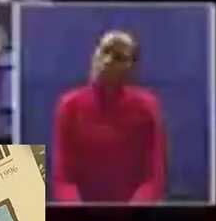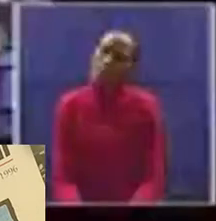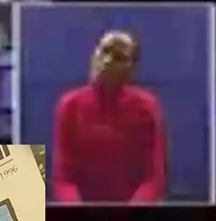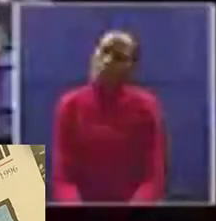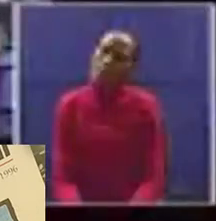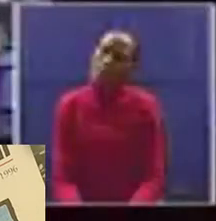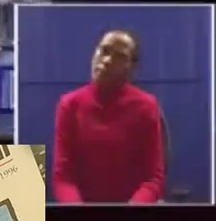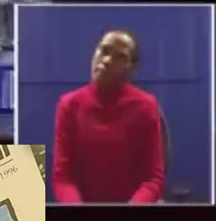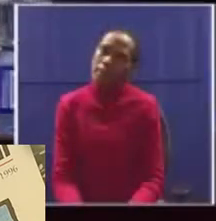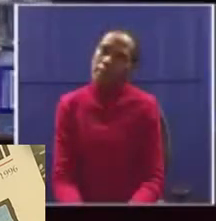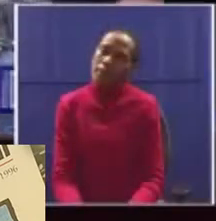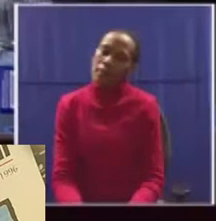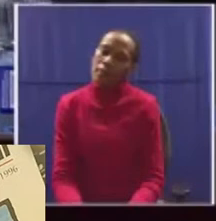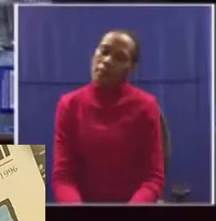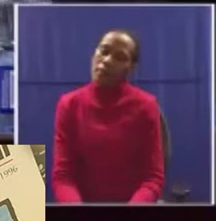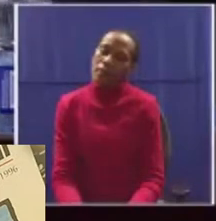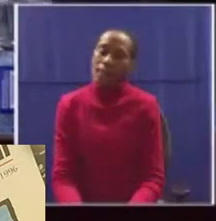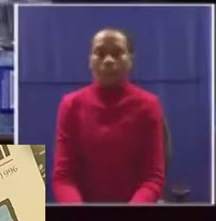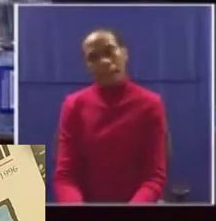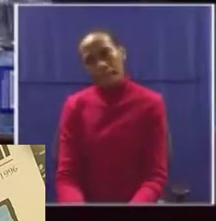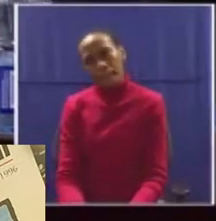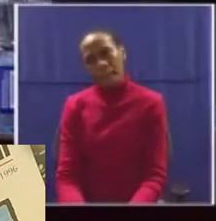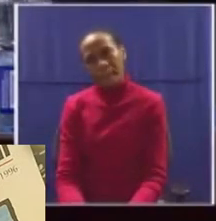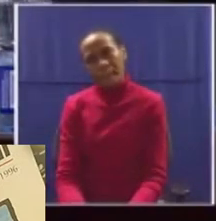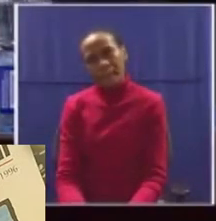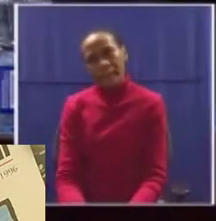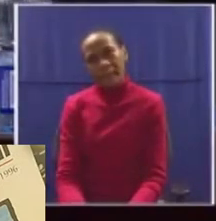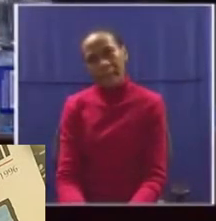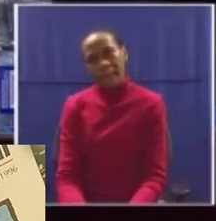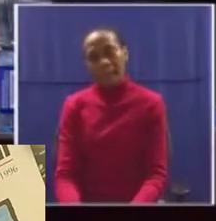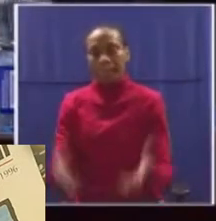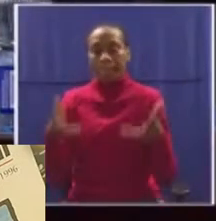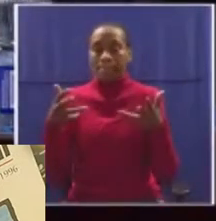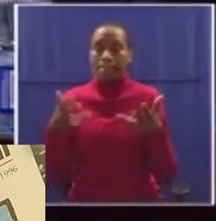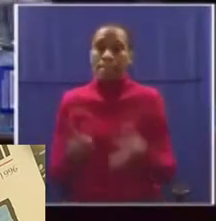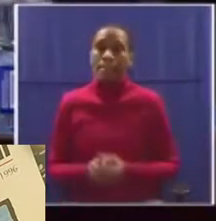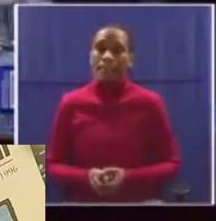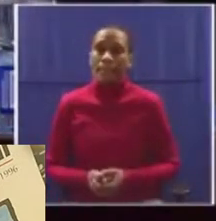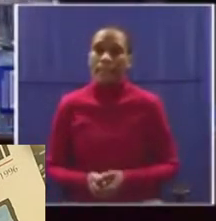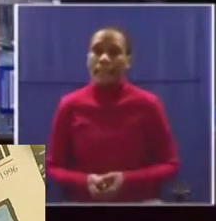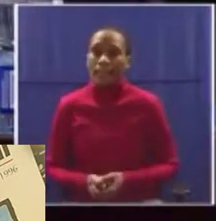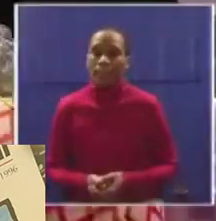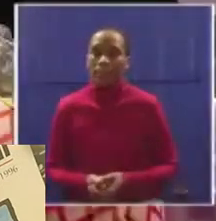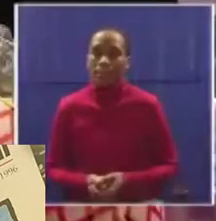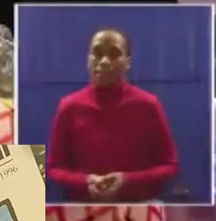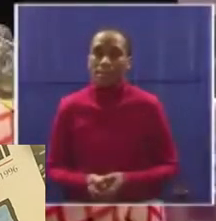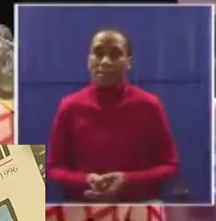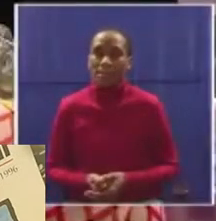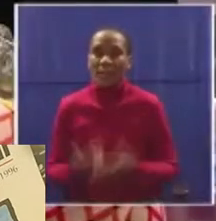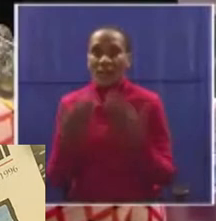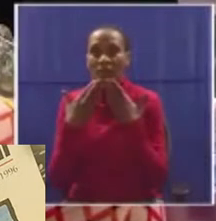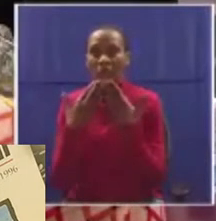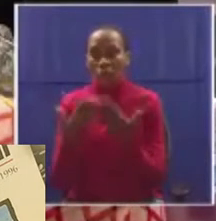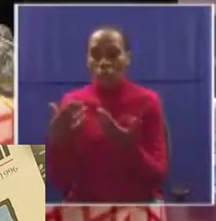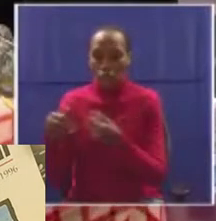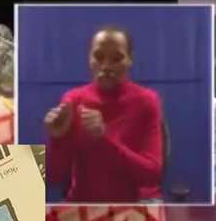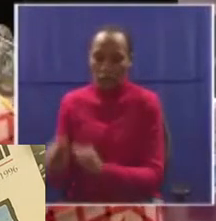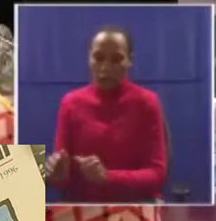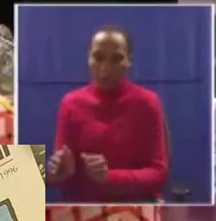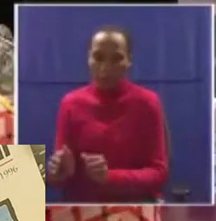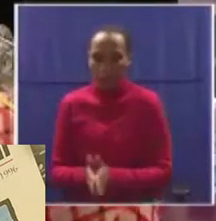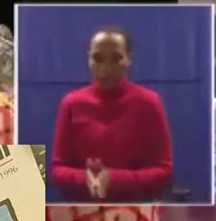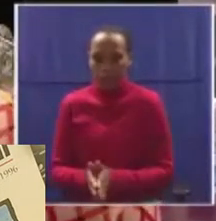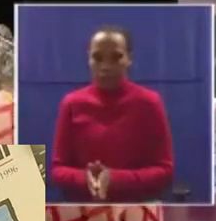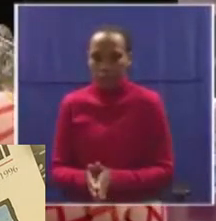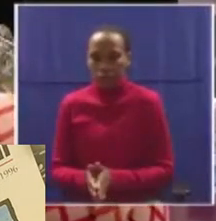of the clock stop the clock uh you know this one thank you chief